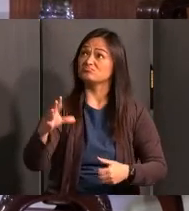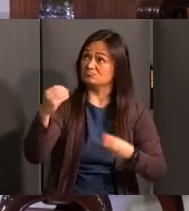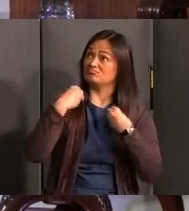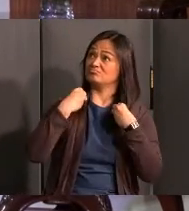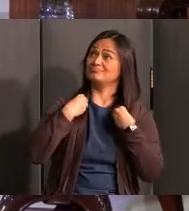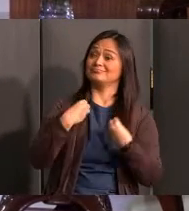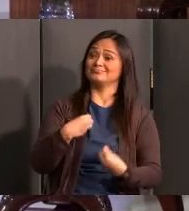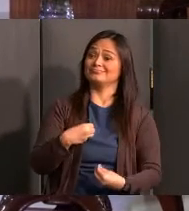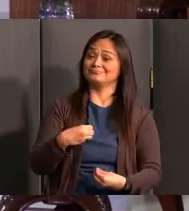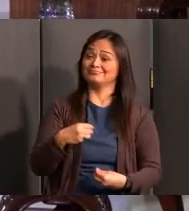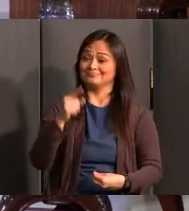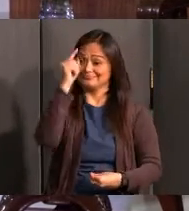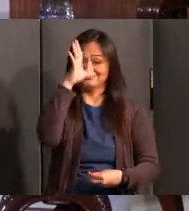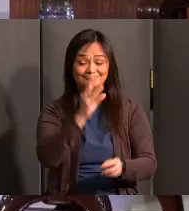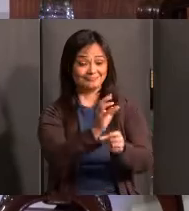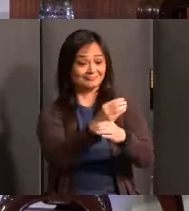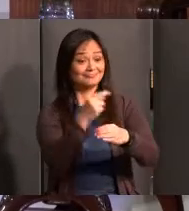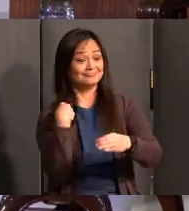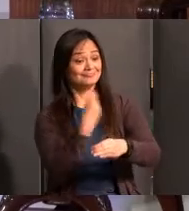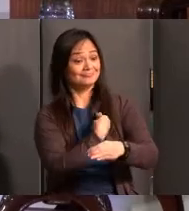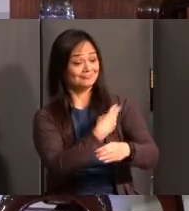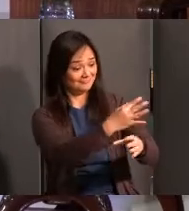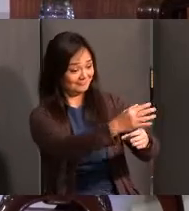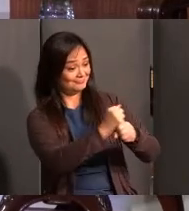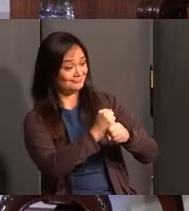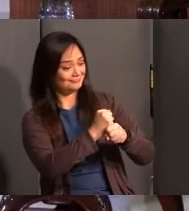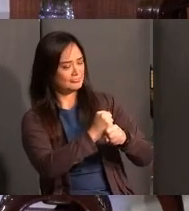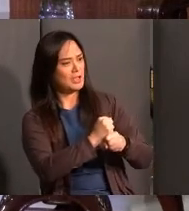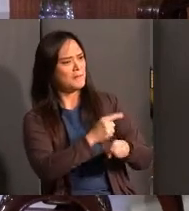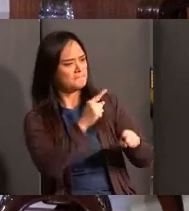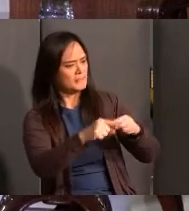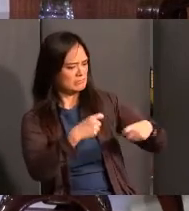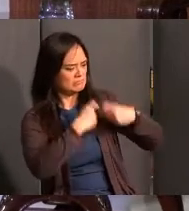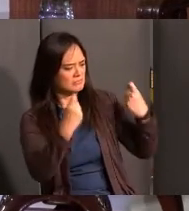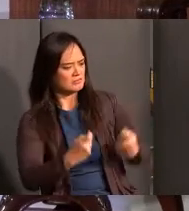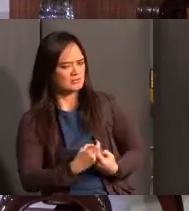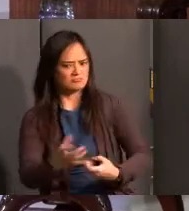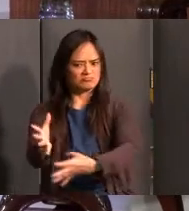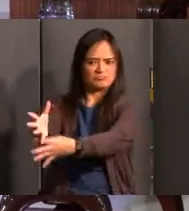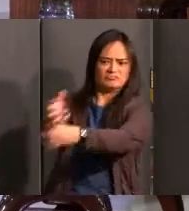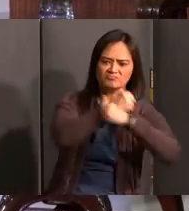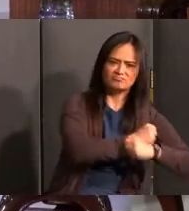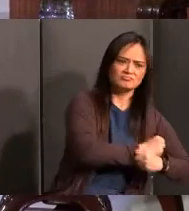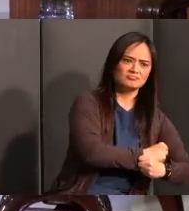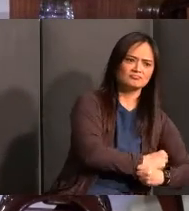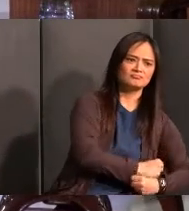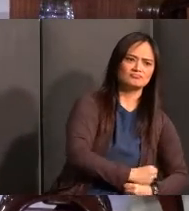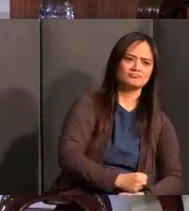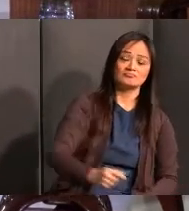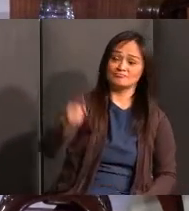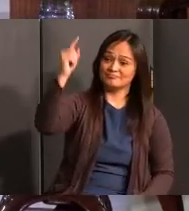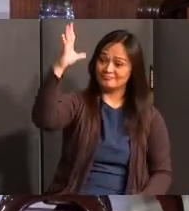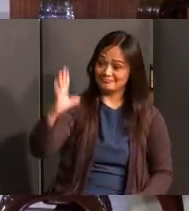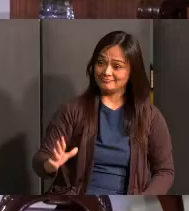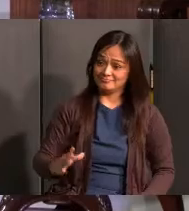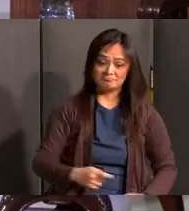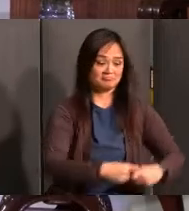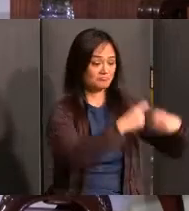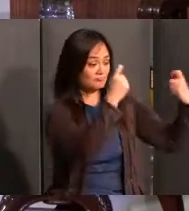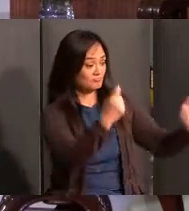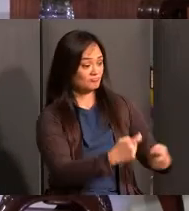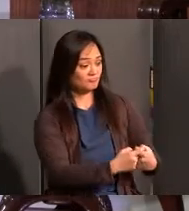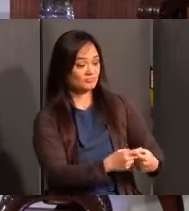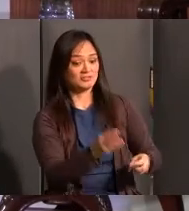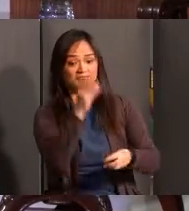Okay? But sin took hold of us and took hold of us away from Him. Our sin